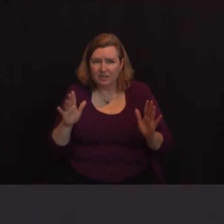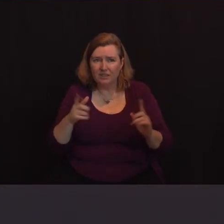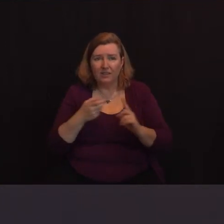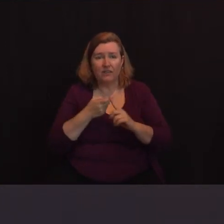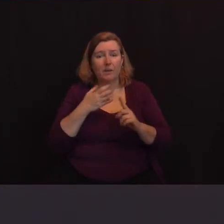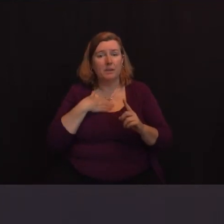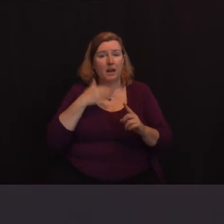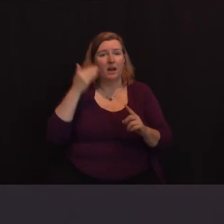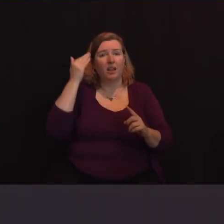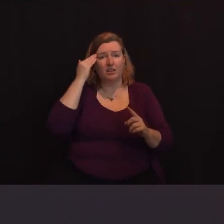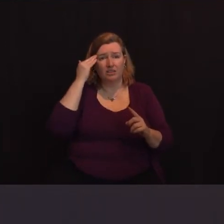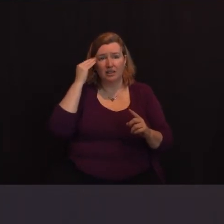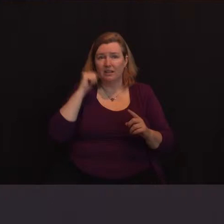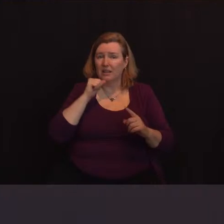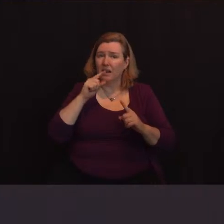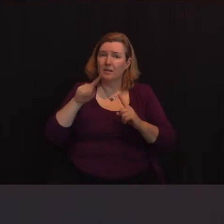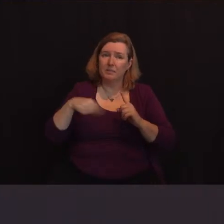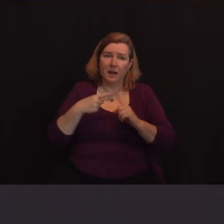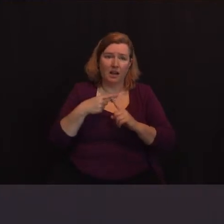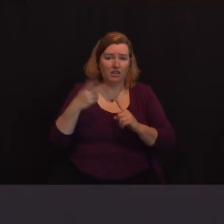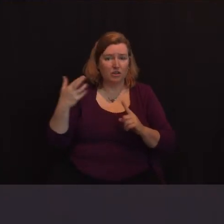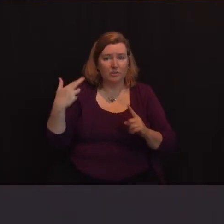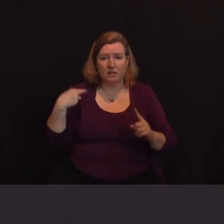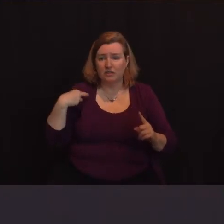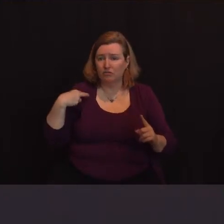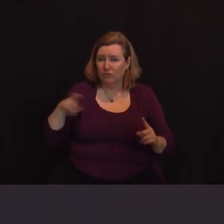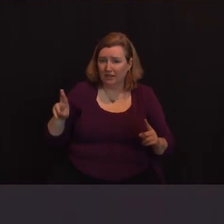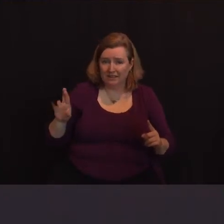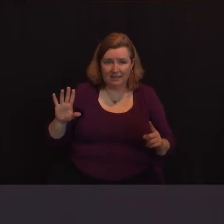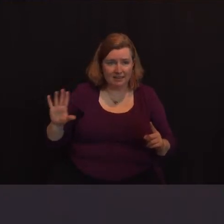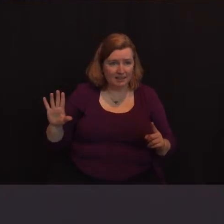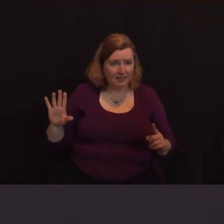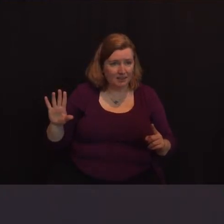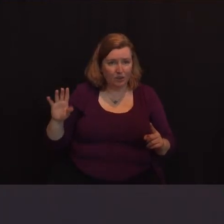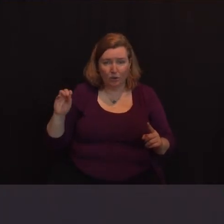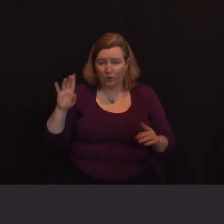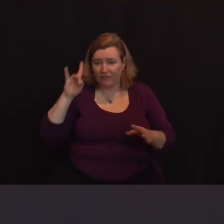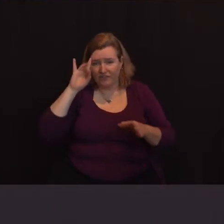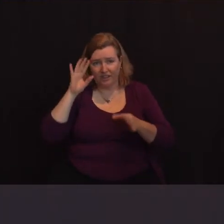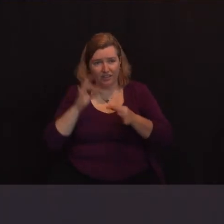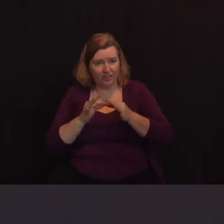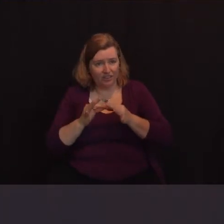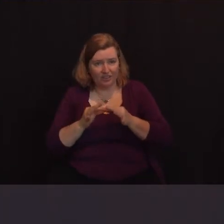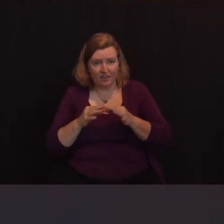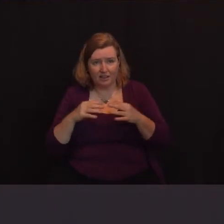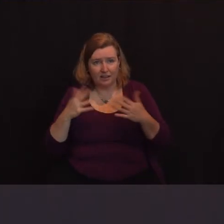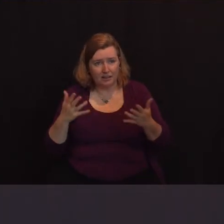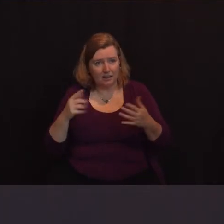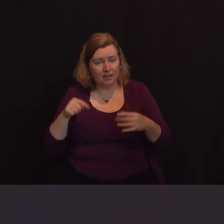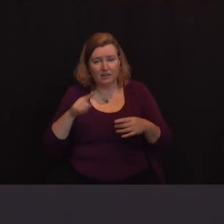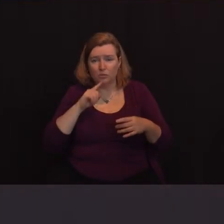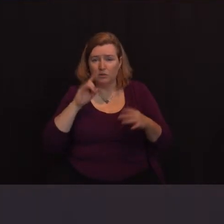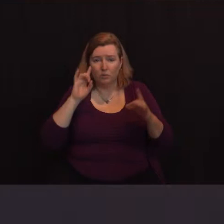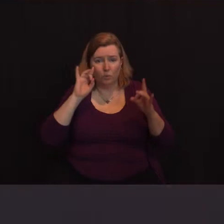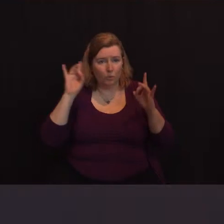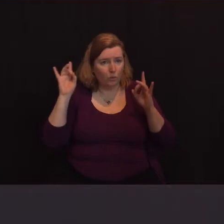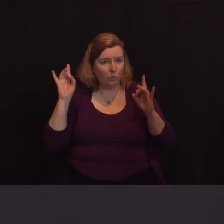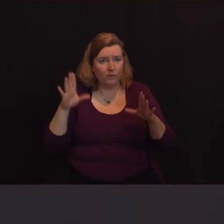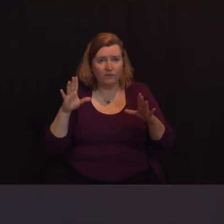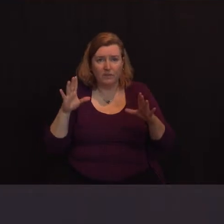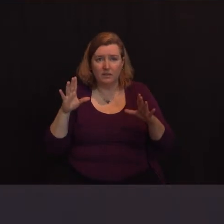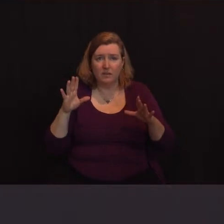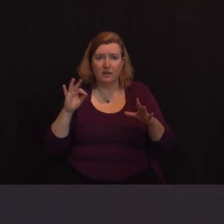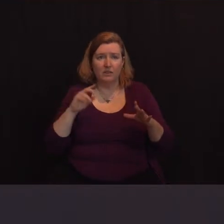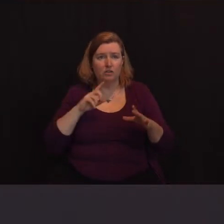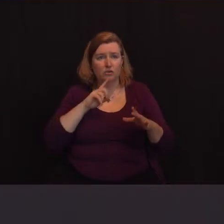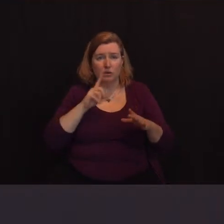is not about the religion or the faith side of this. This is clearly a horrific, assuming if these allegations